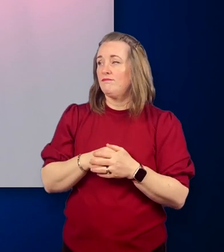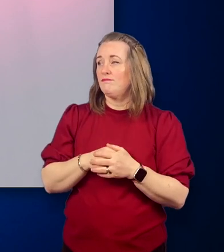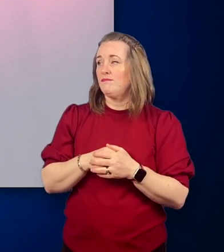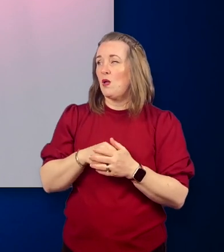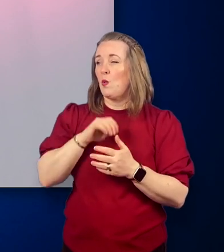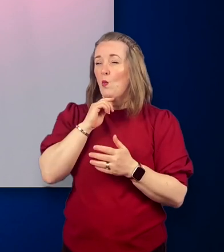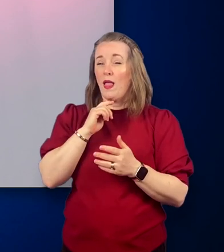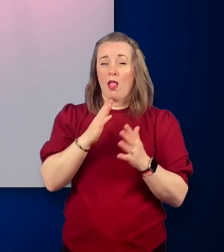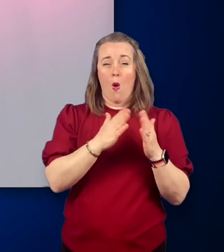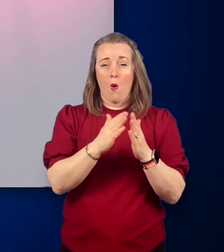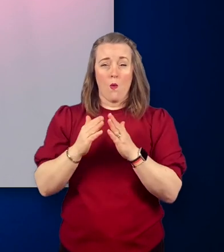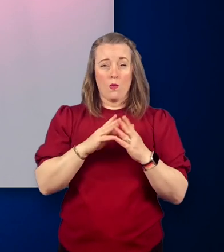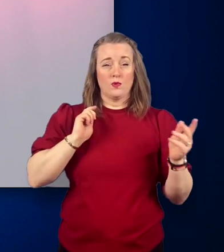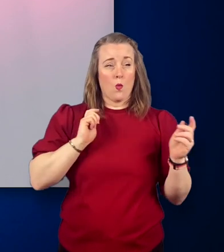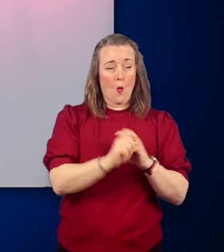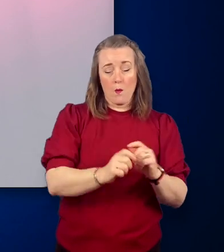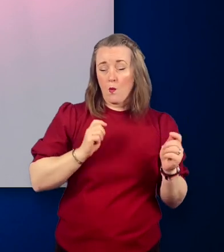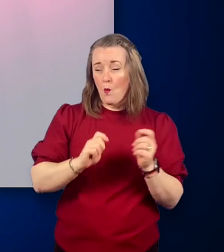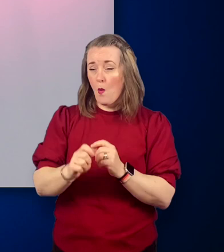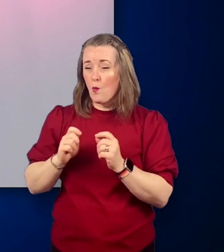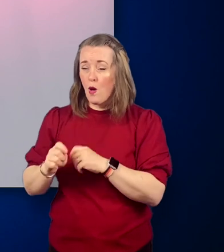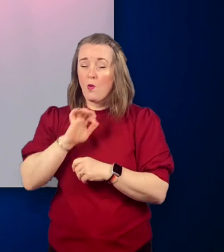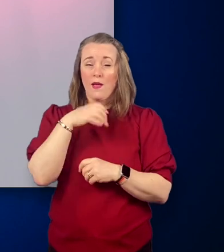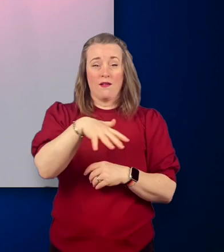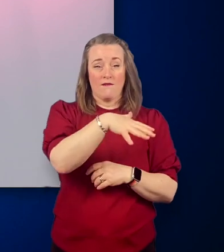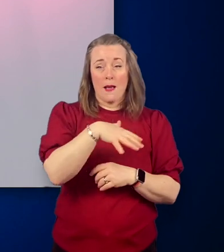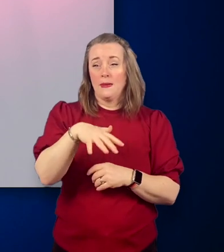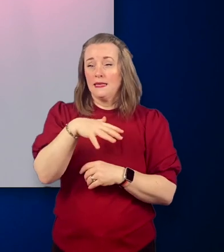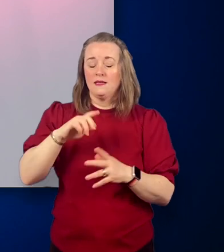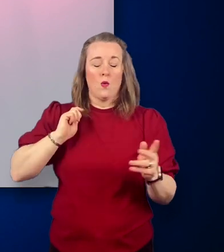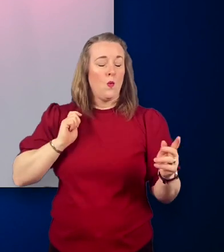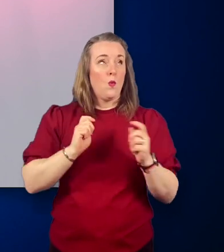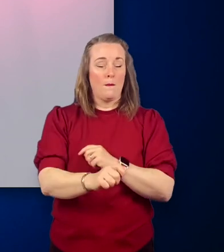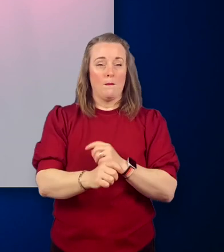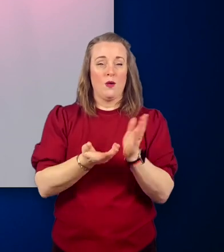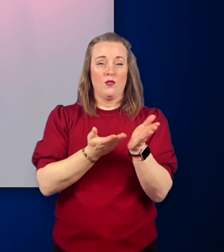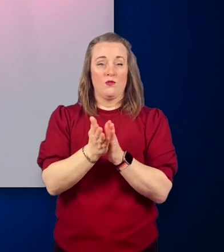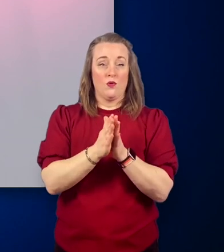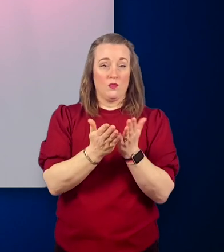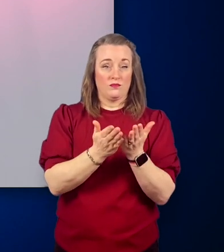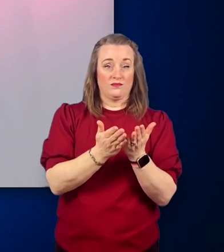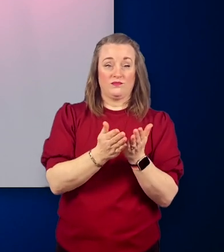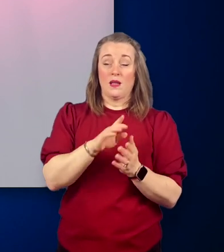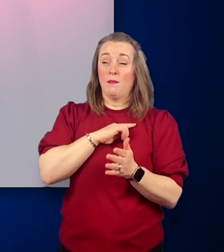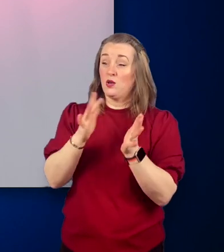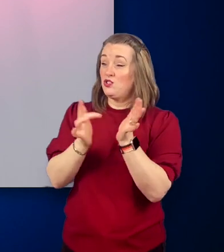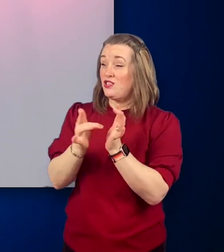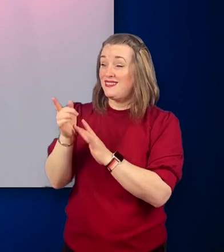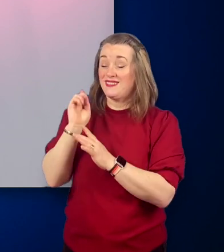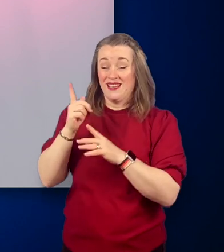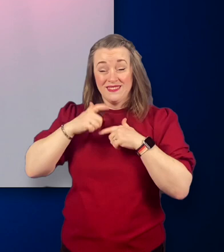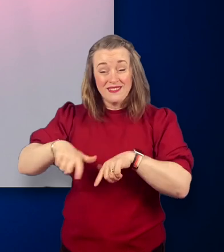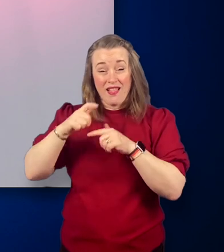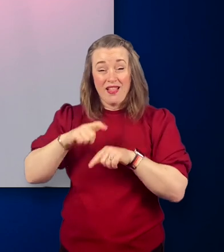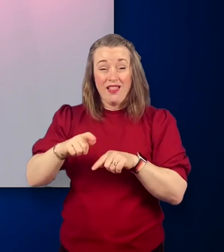would change homes, would change families, would change individuals, because Jesus, you're still doing that